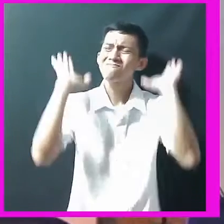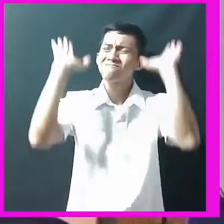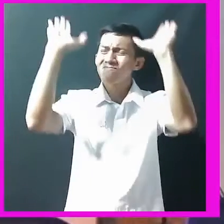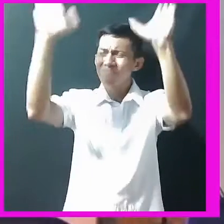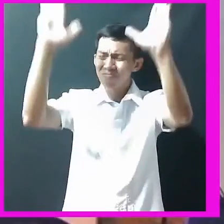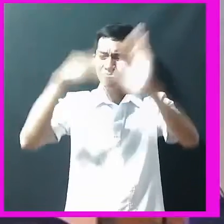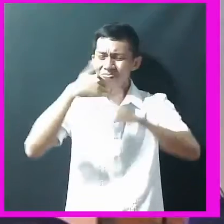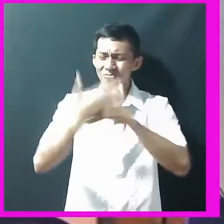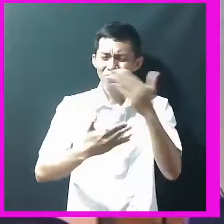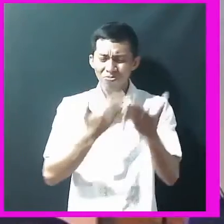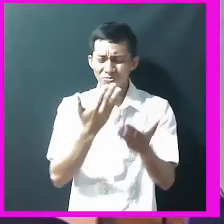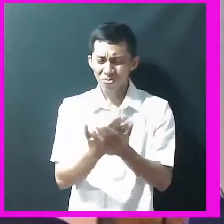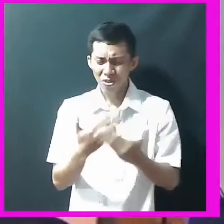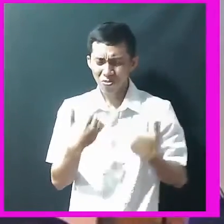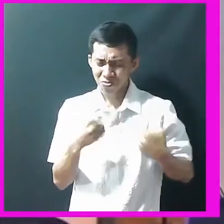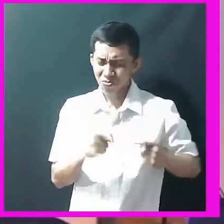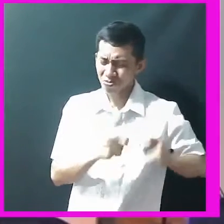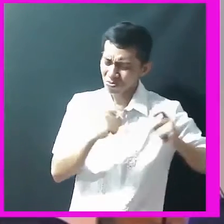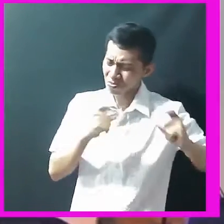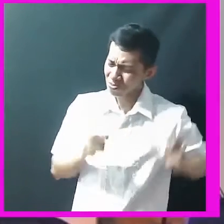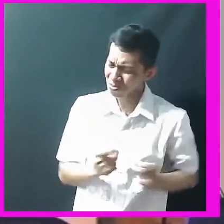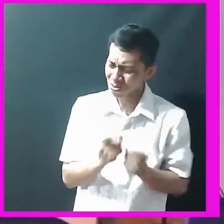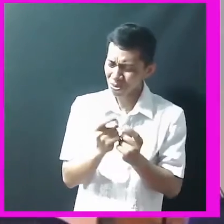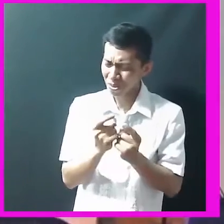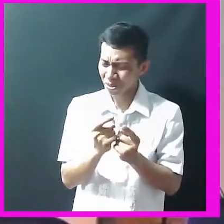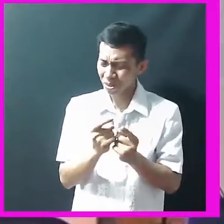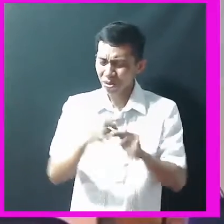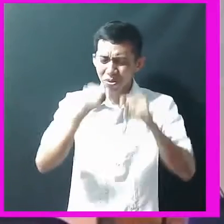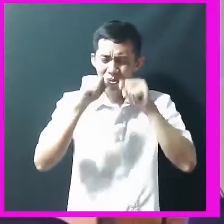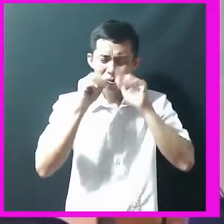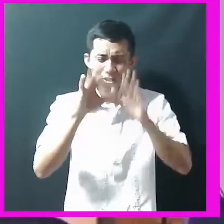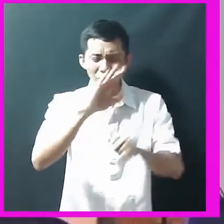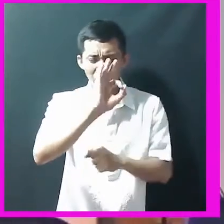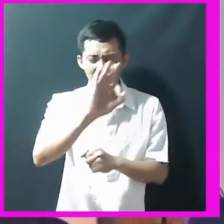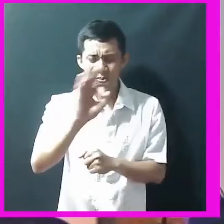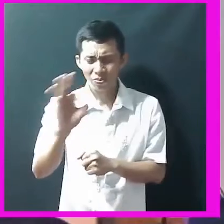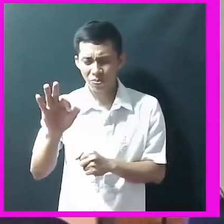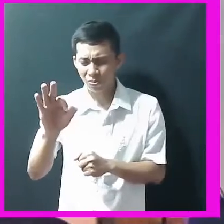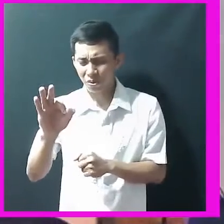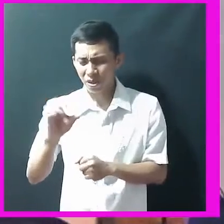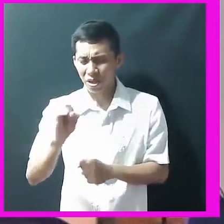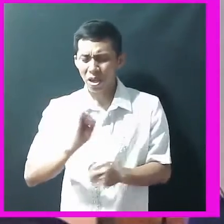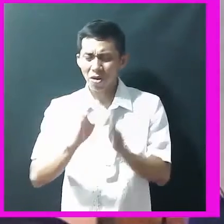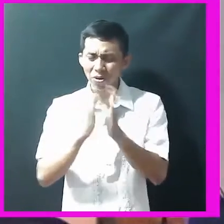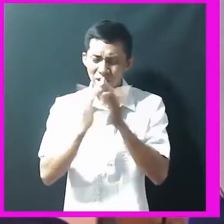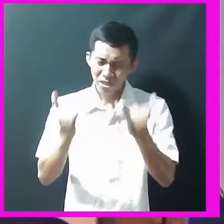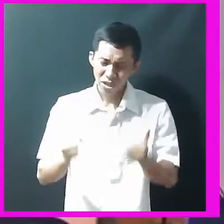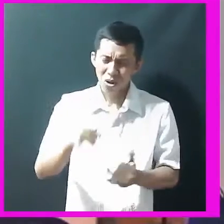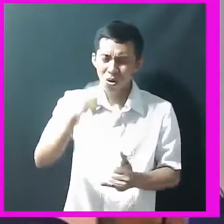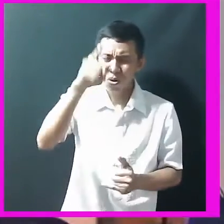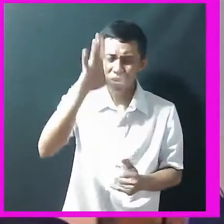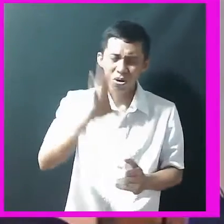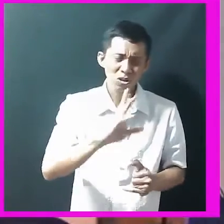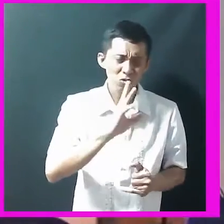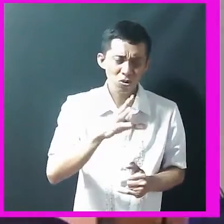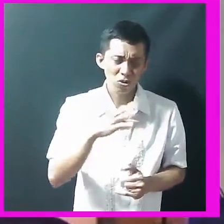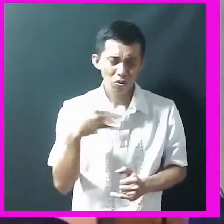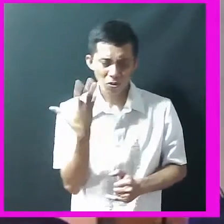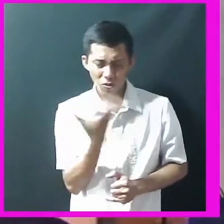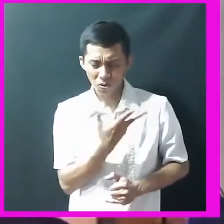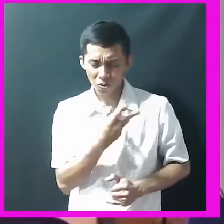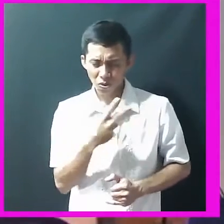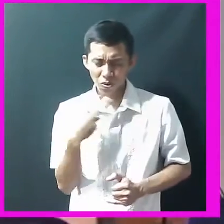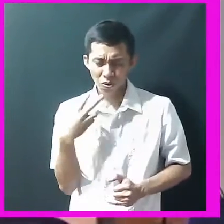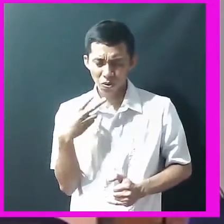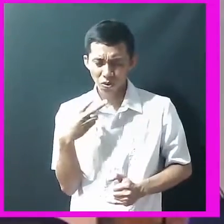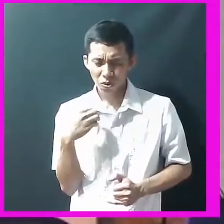O gani man sa mao nga mo ang mensahe, inaot pa nga ikaw ang makapag-istorya. O bisan pa man, Lord God, ang kinatibukan nga